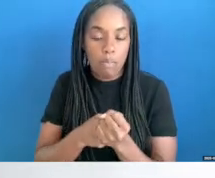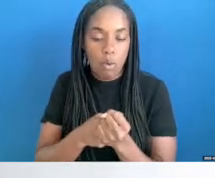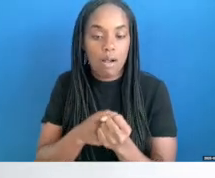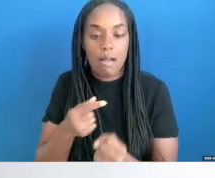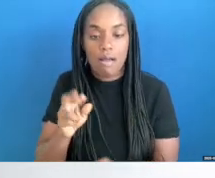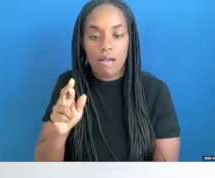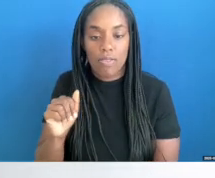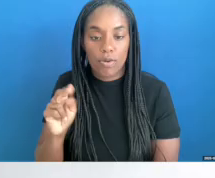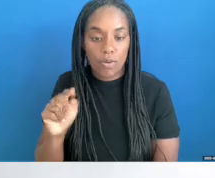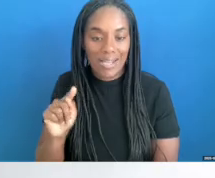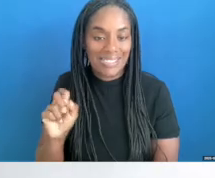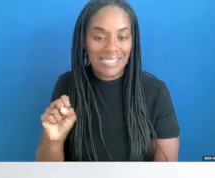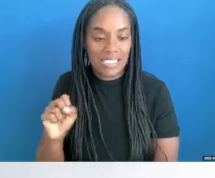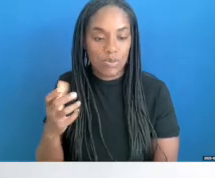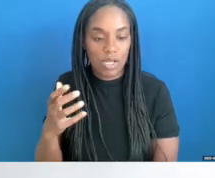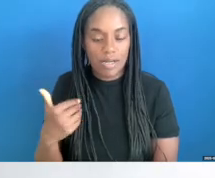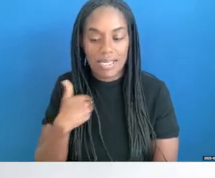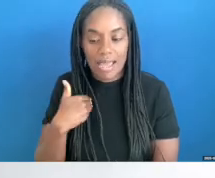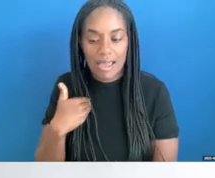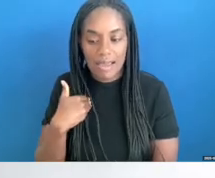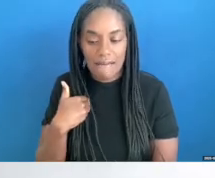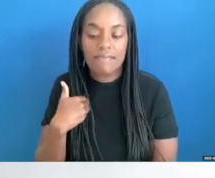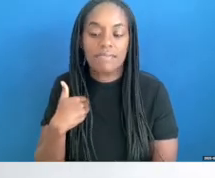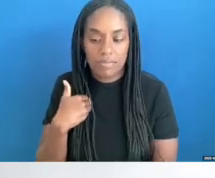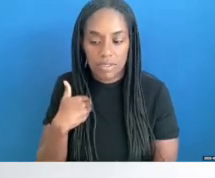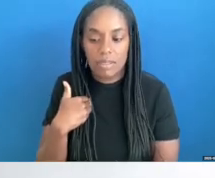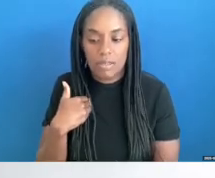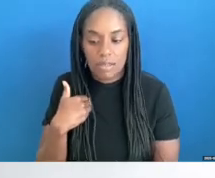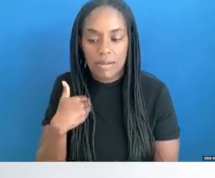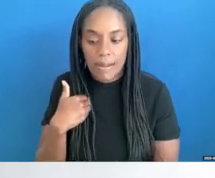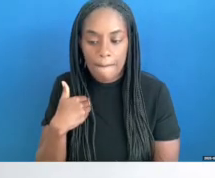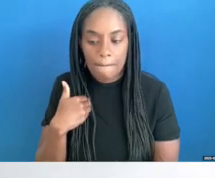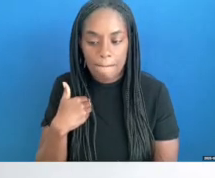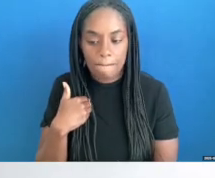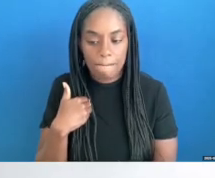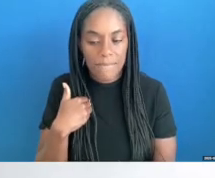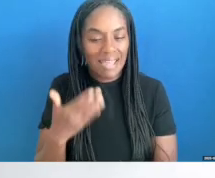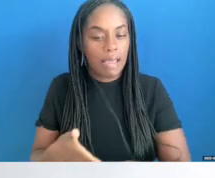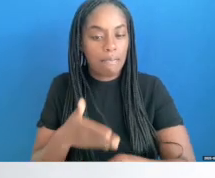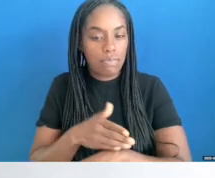improve administrative processes. Next slide.